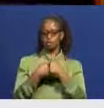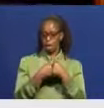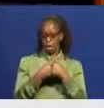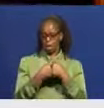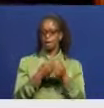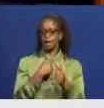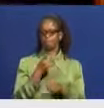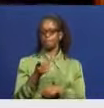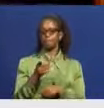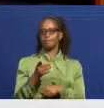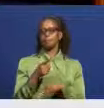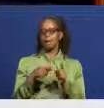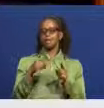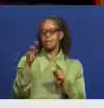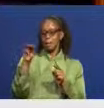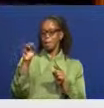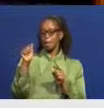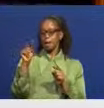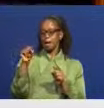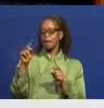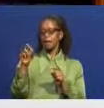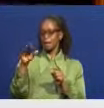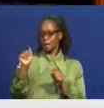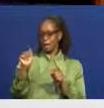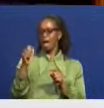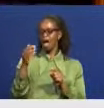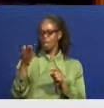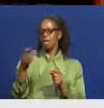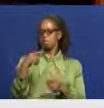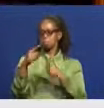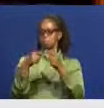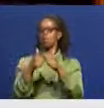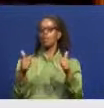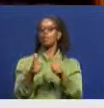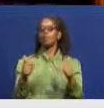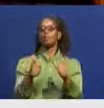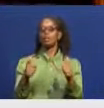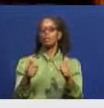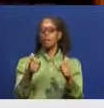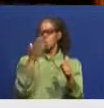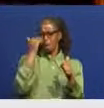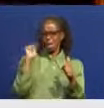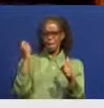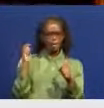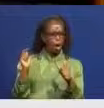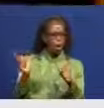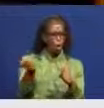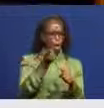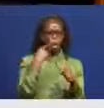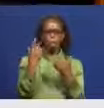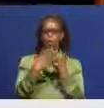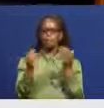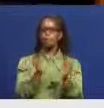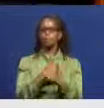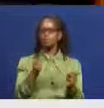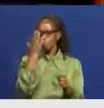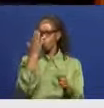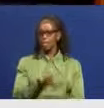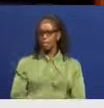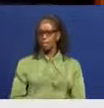but in Mandera it's taking shape. Why can't it be replicated in the whole nation? And all we need is to restructure